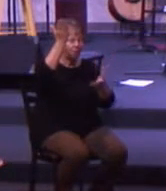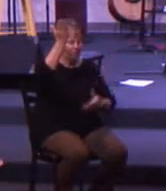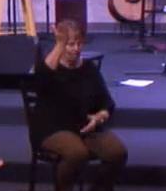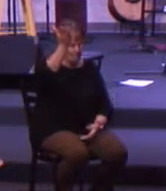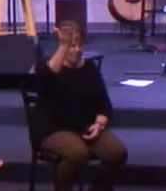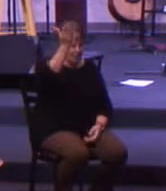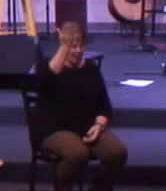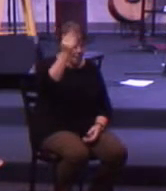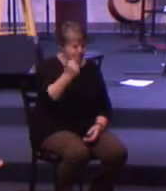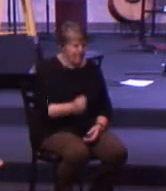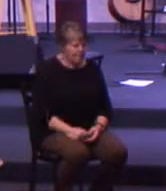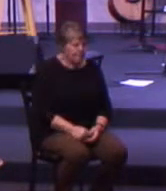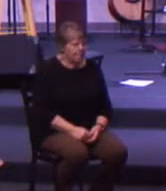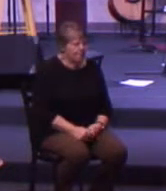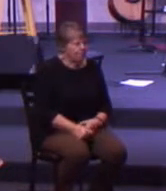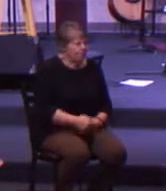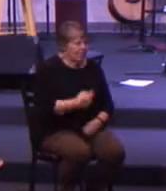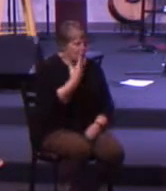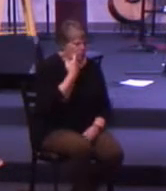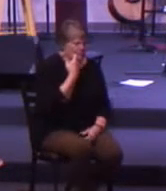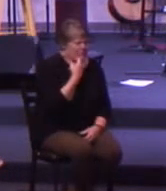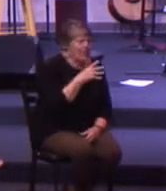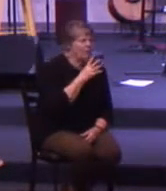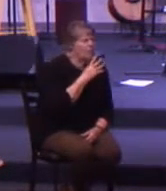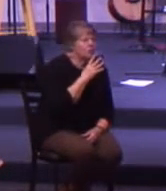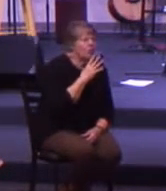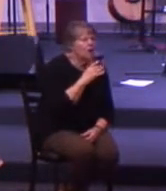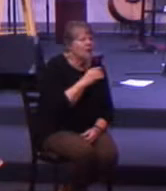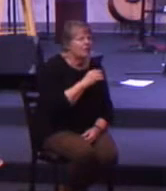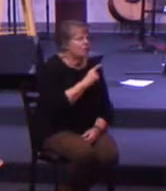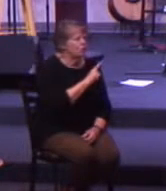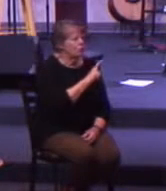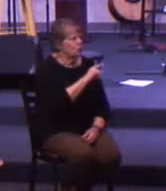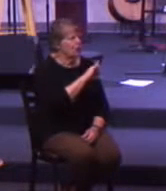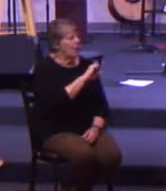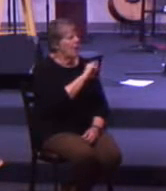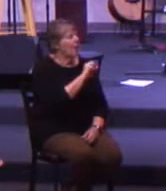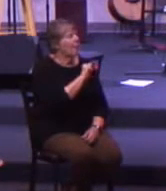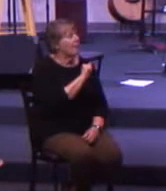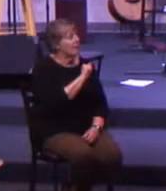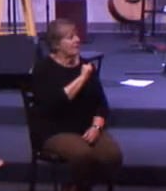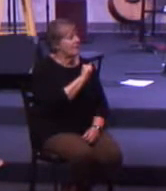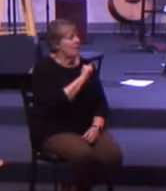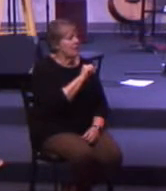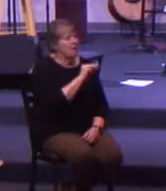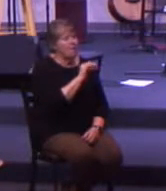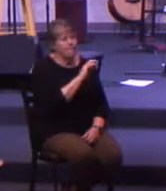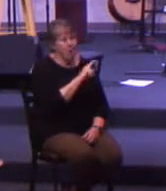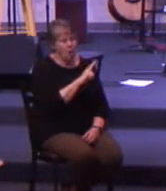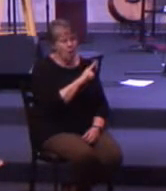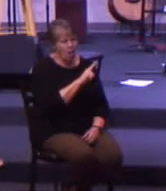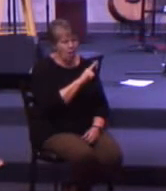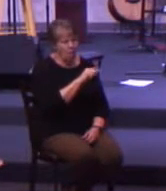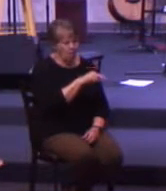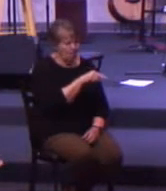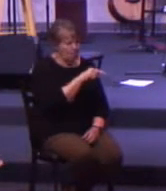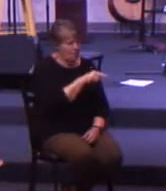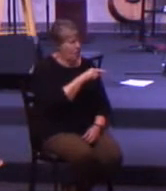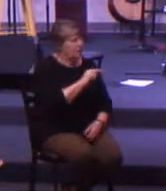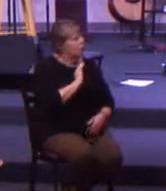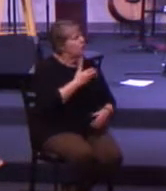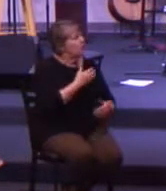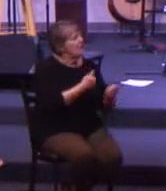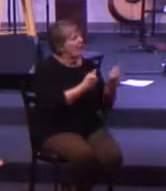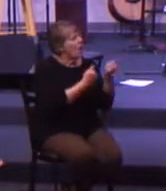I was talking to another friend, Lisa Mall, Ron Mall's wife, Lisa. She is our advocate